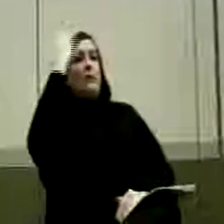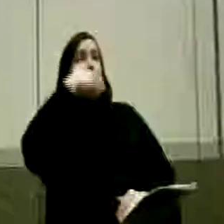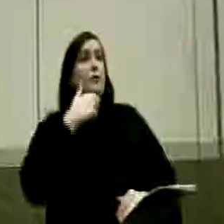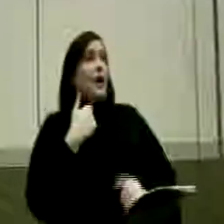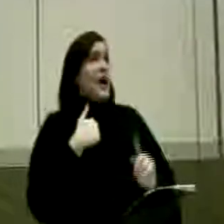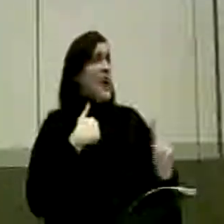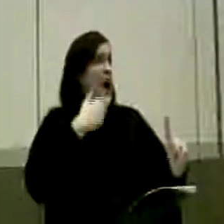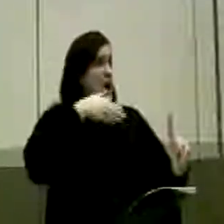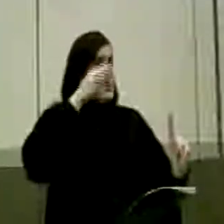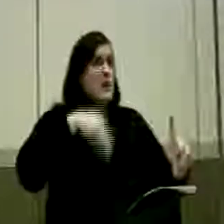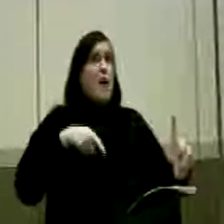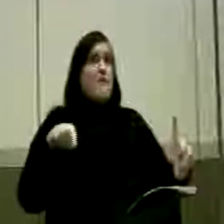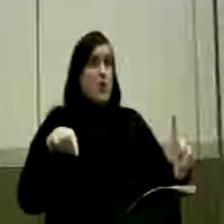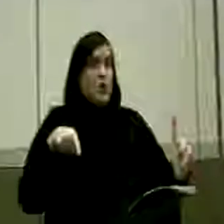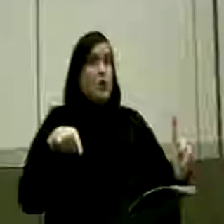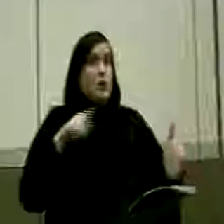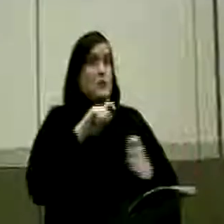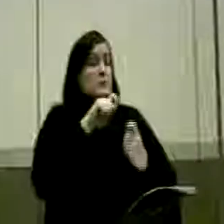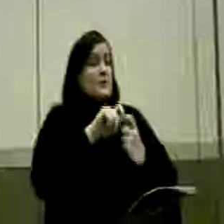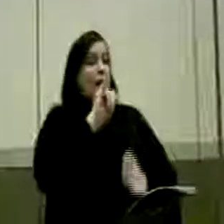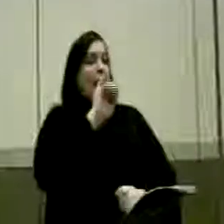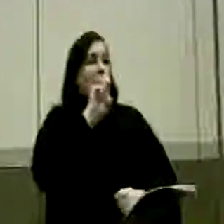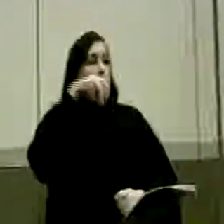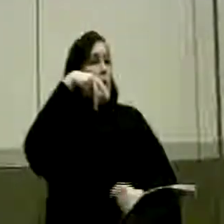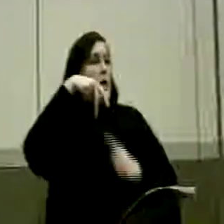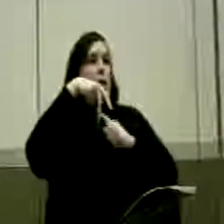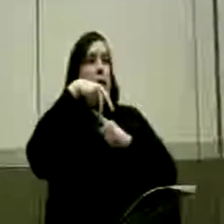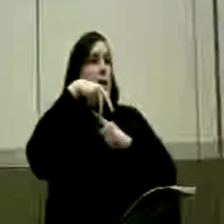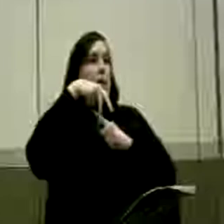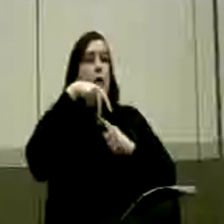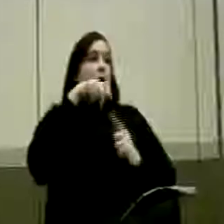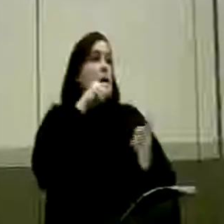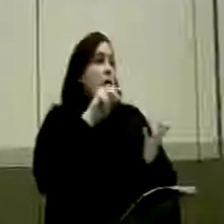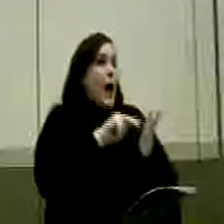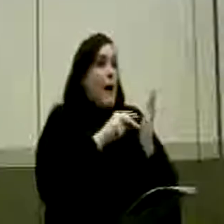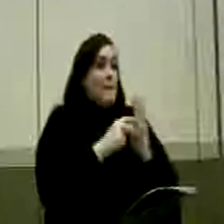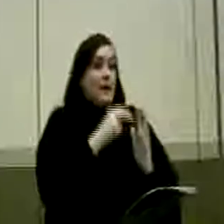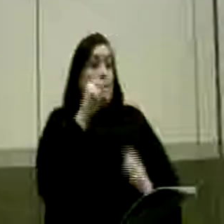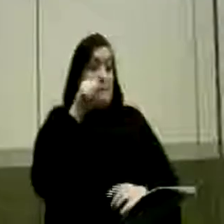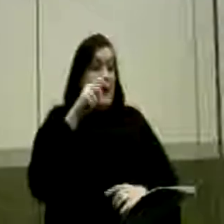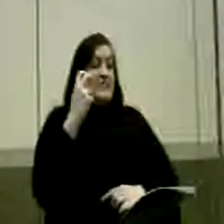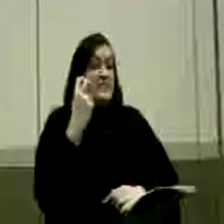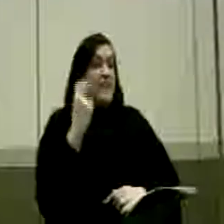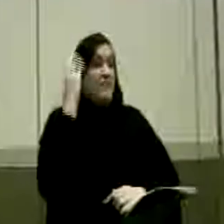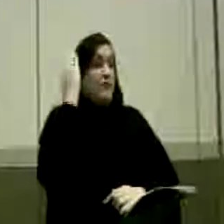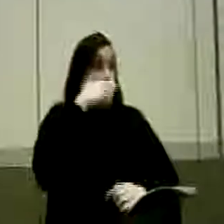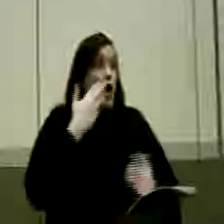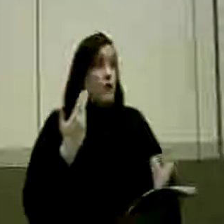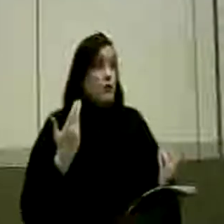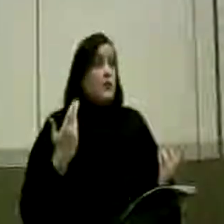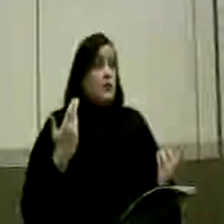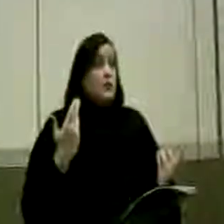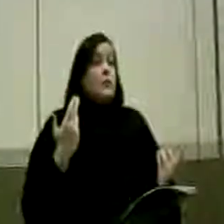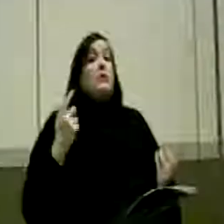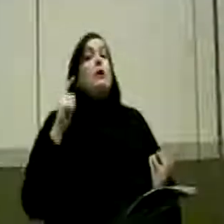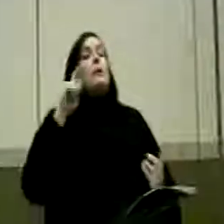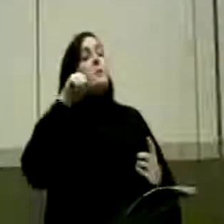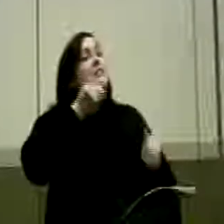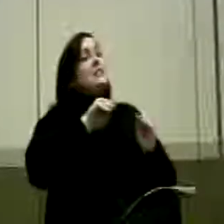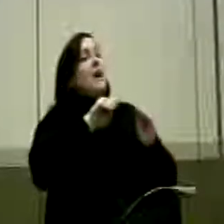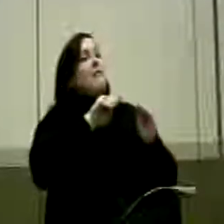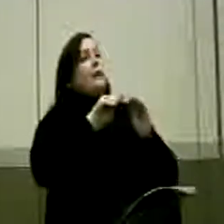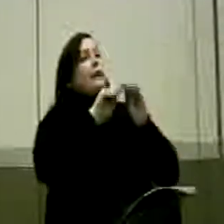I never. Specifically on IEPs, I write, this does not mean sitting in the front. I say that they have to have a clear access